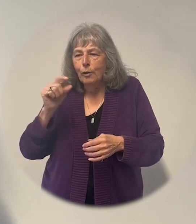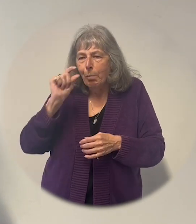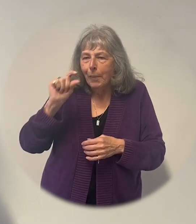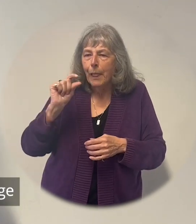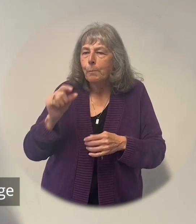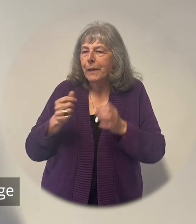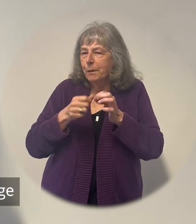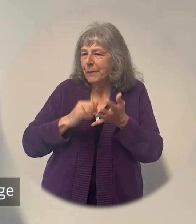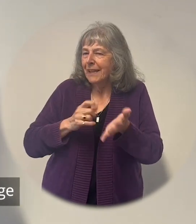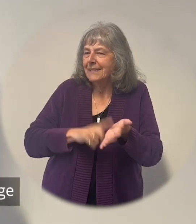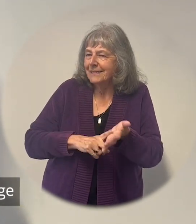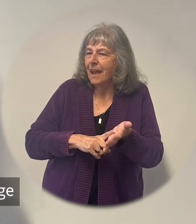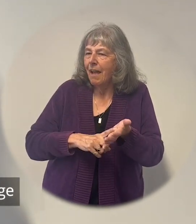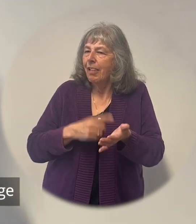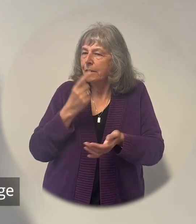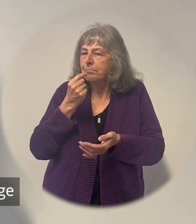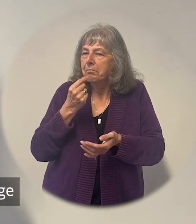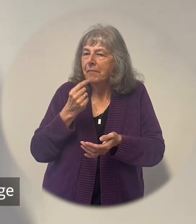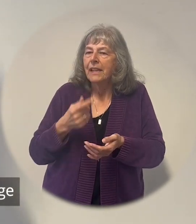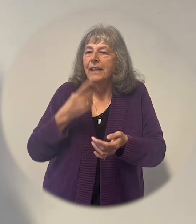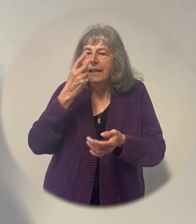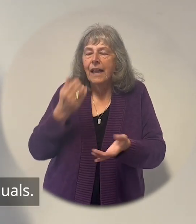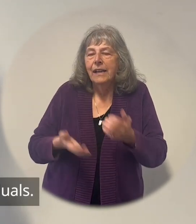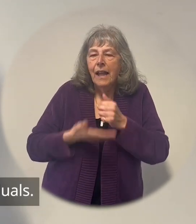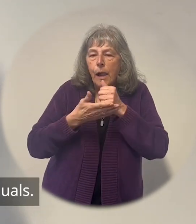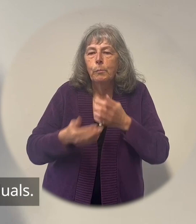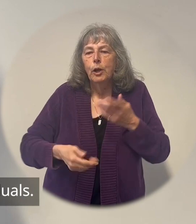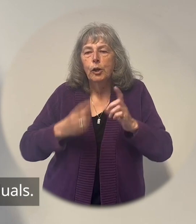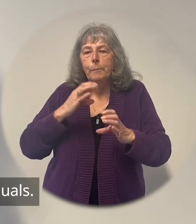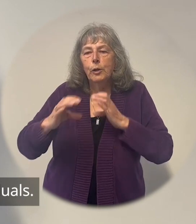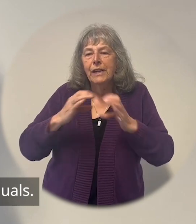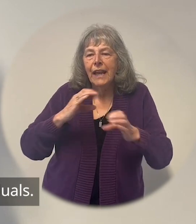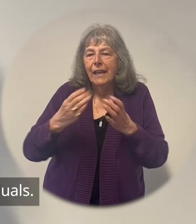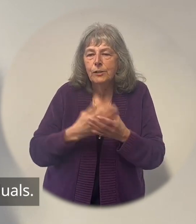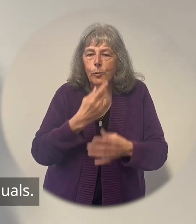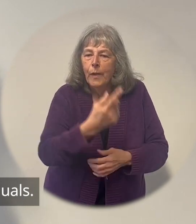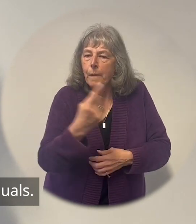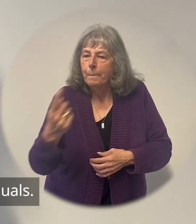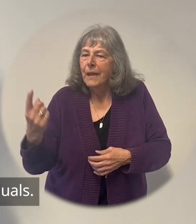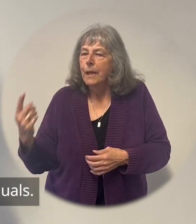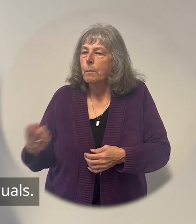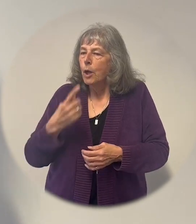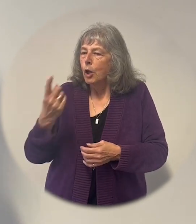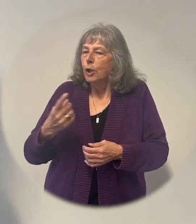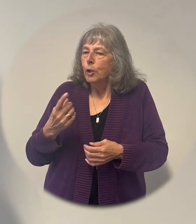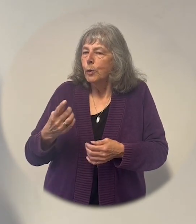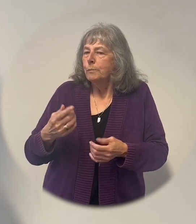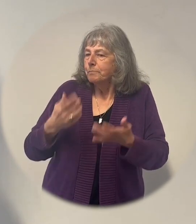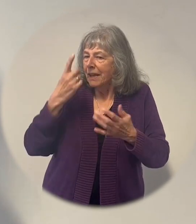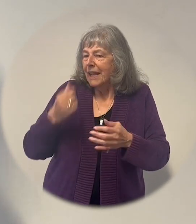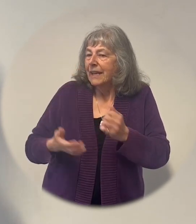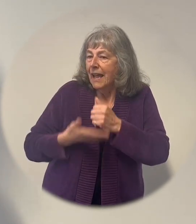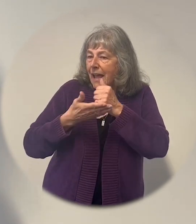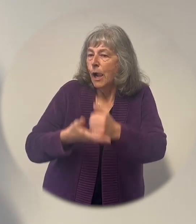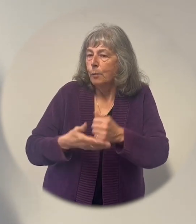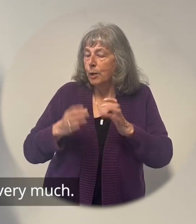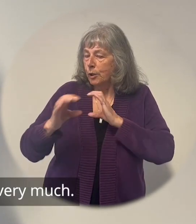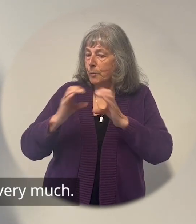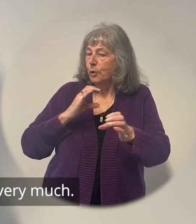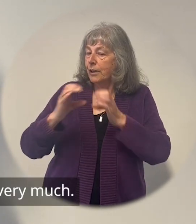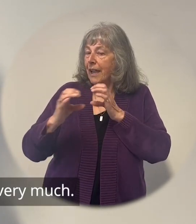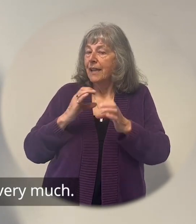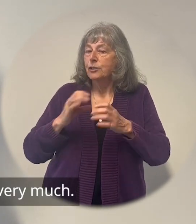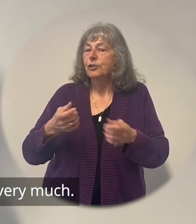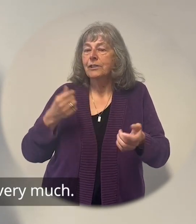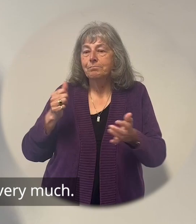to learn even a little bit of British Sign Language to help communicate with those individuals and also it can help everybody to improve